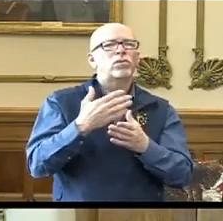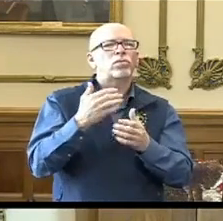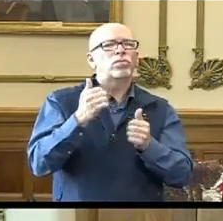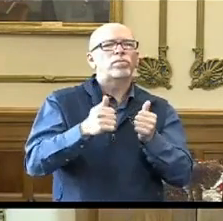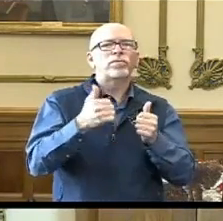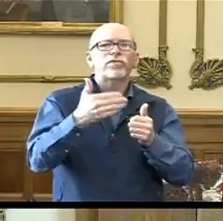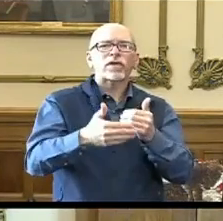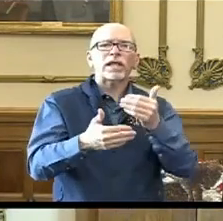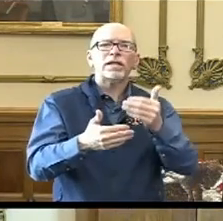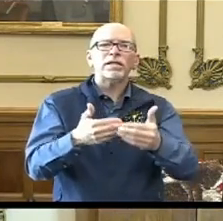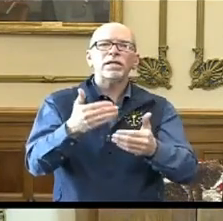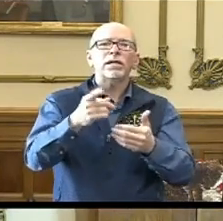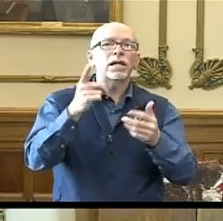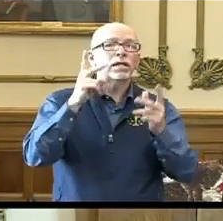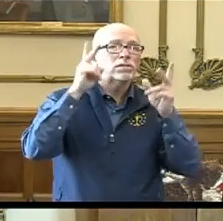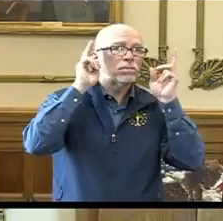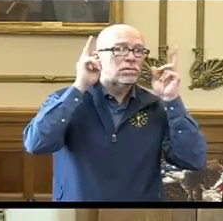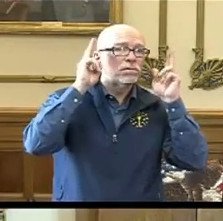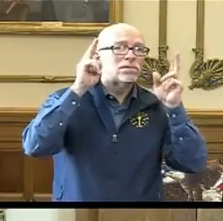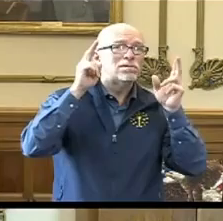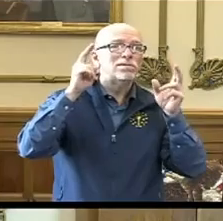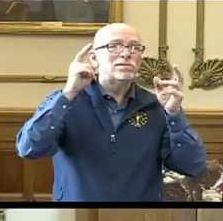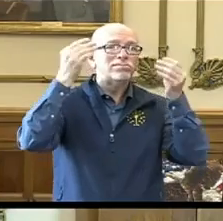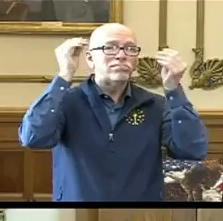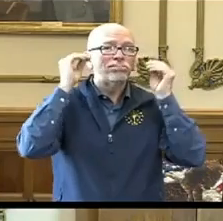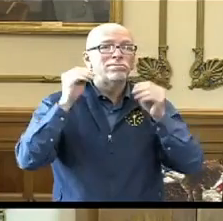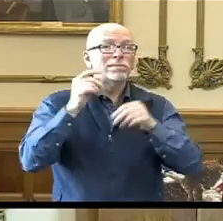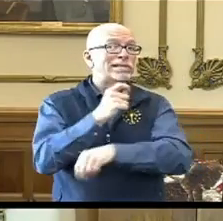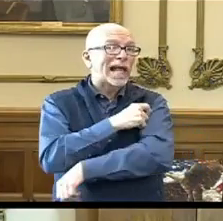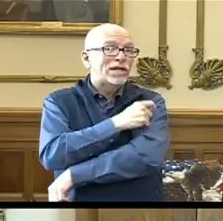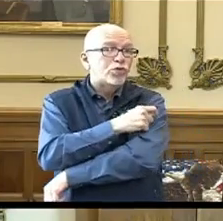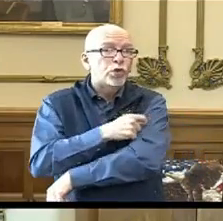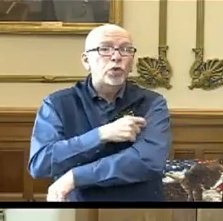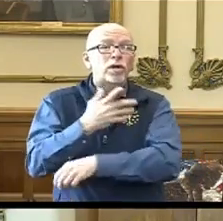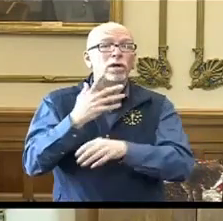phase salons, barbershops, and other tattoo parlors are in?